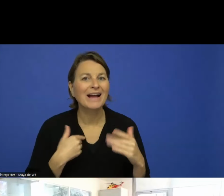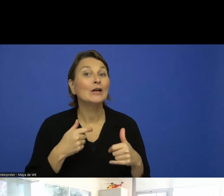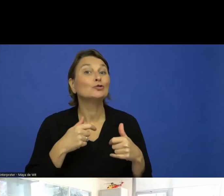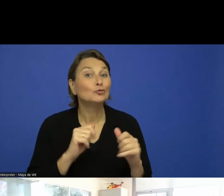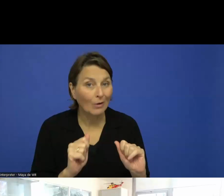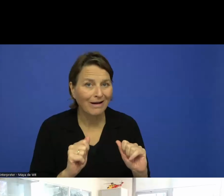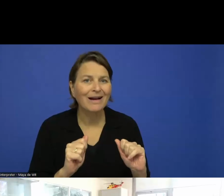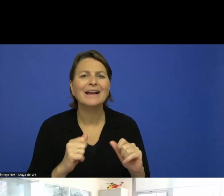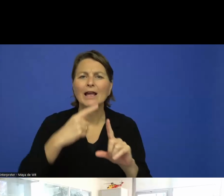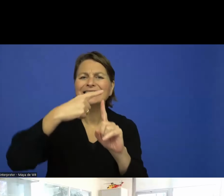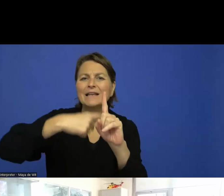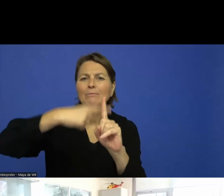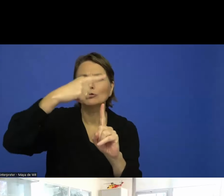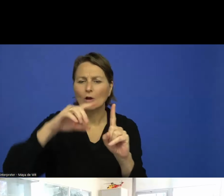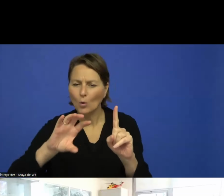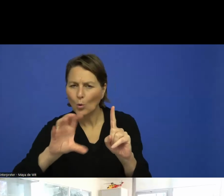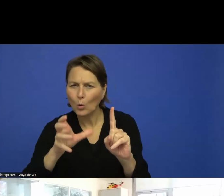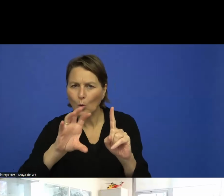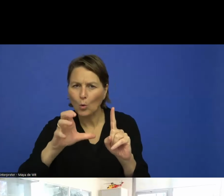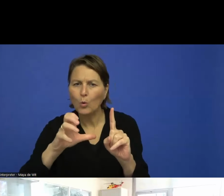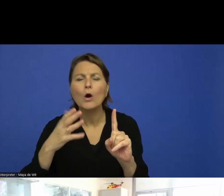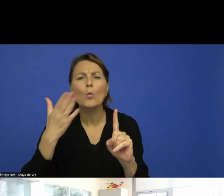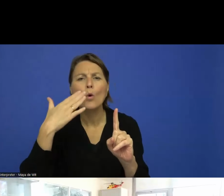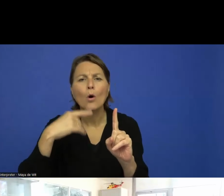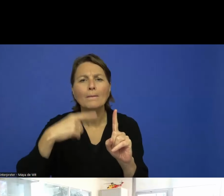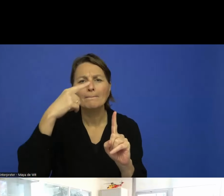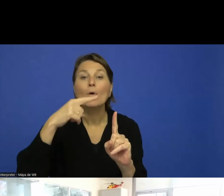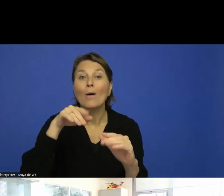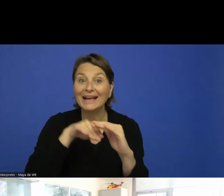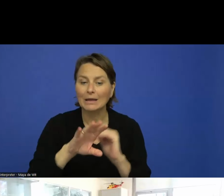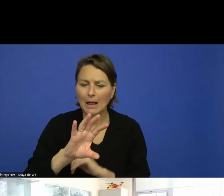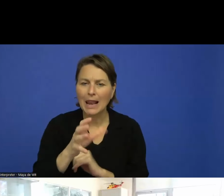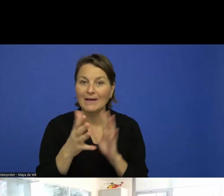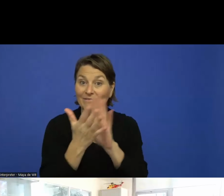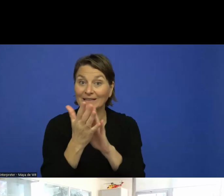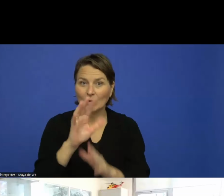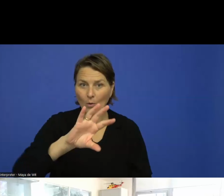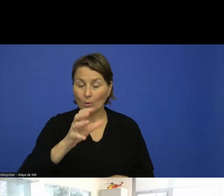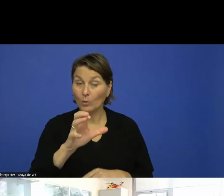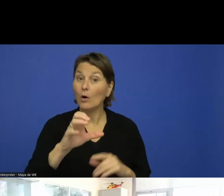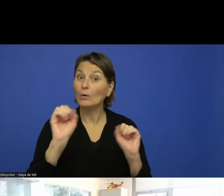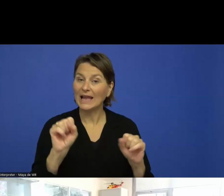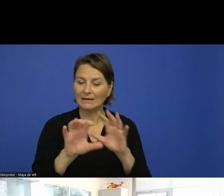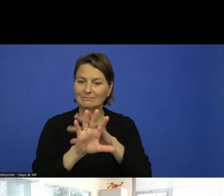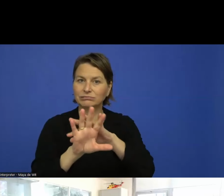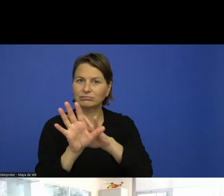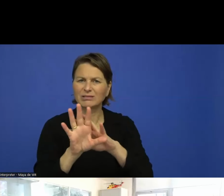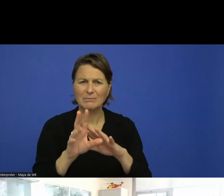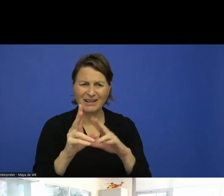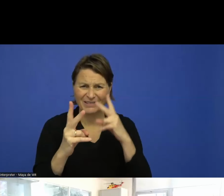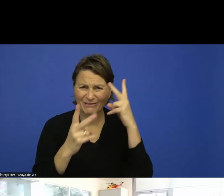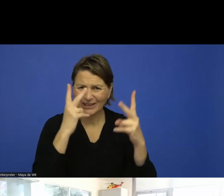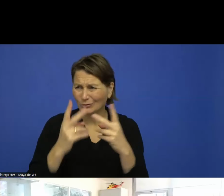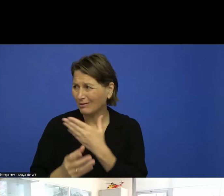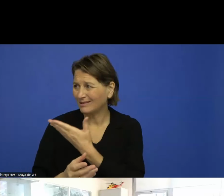thermostatic controller for your heating more accessible. And physically it is, but in terms of its visual qualities and